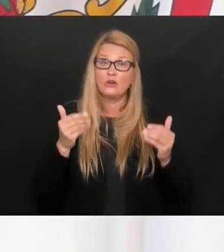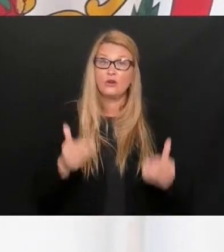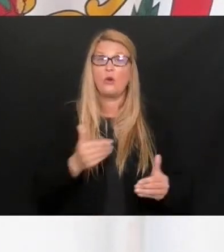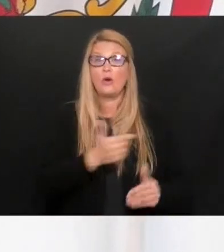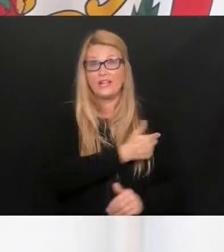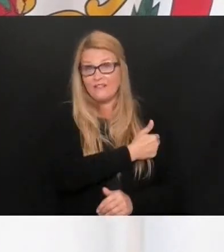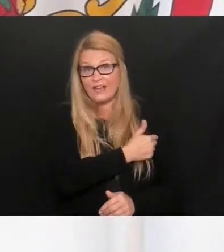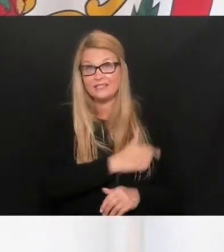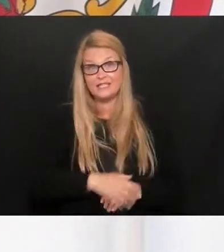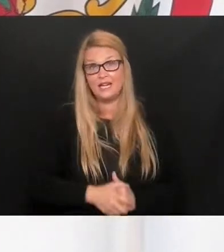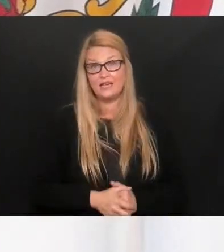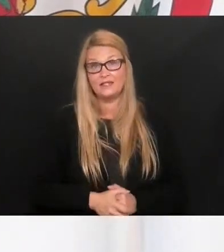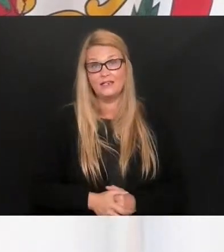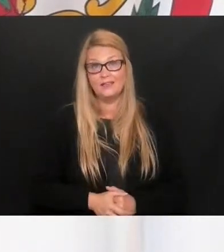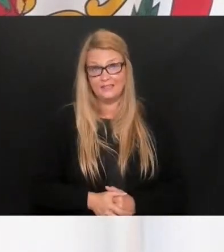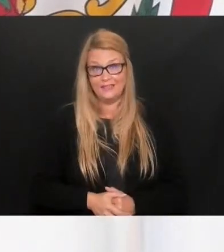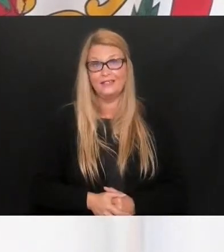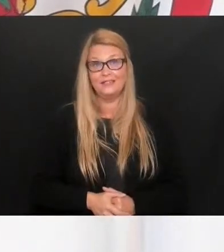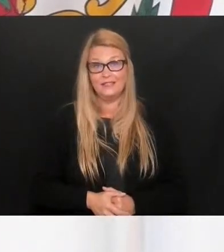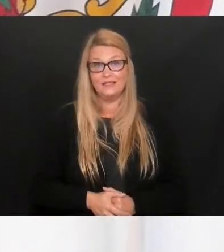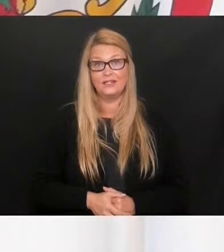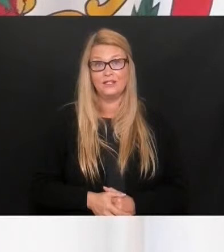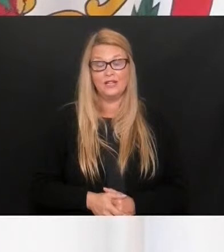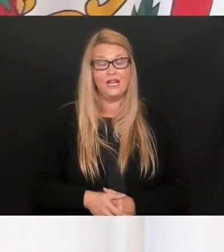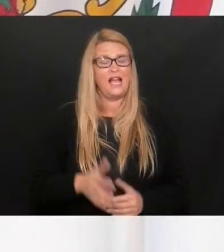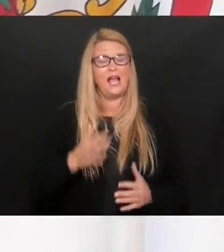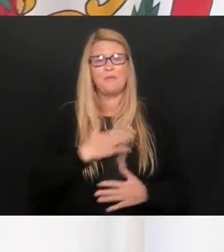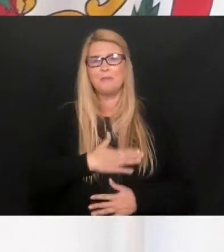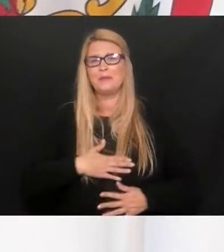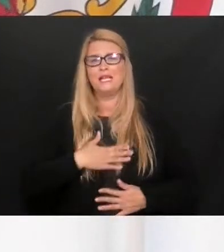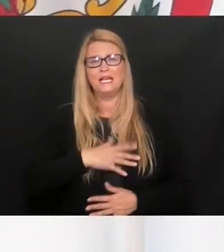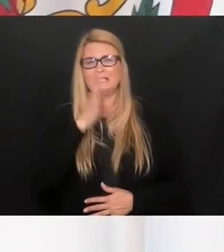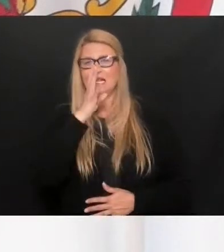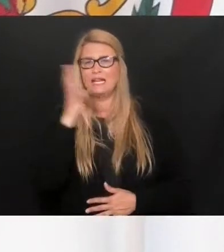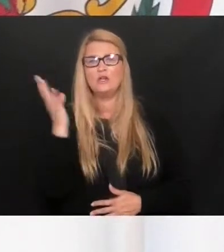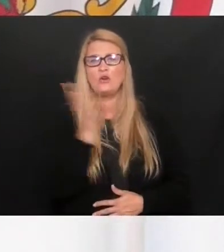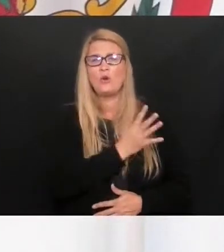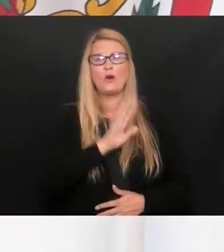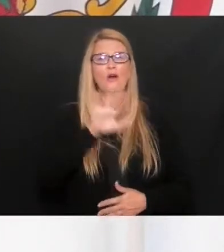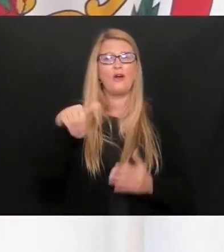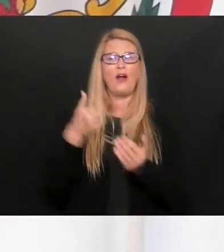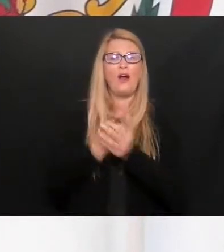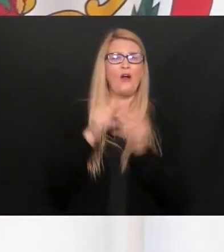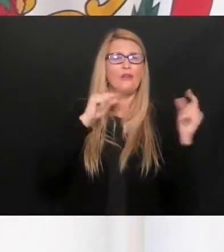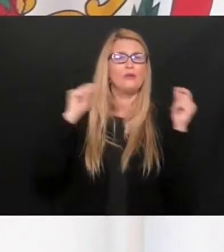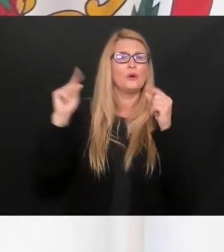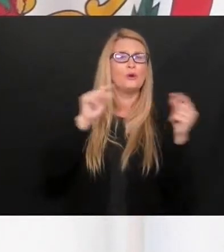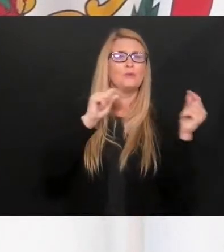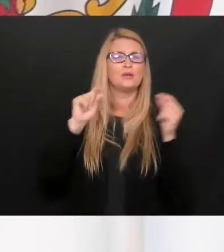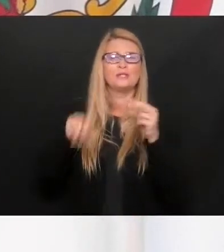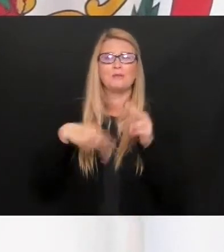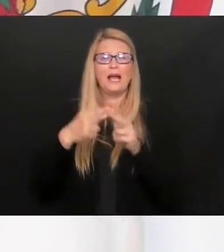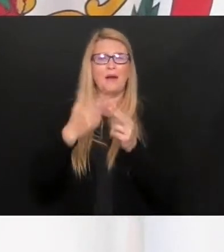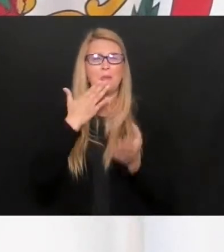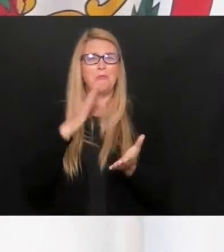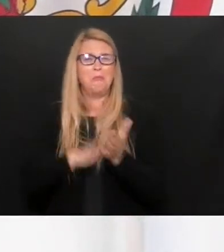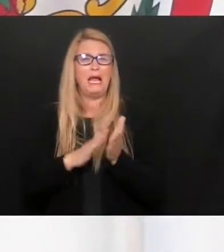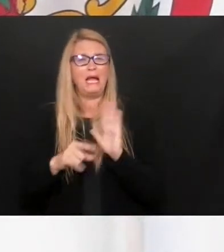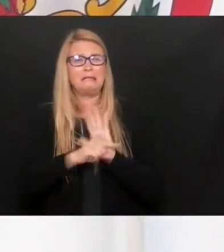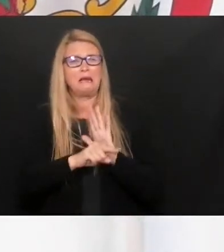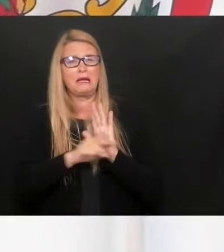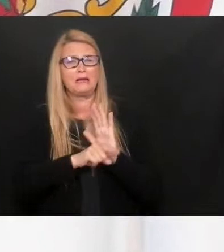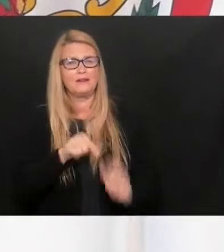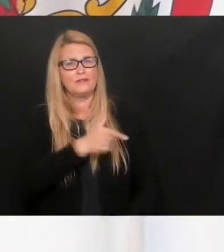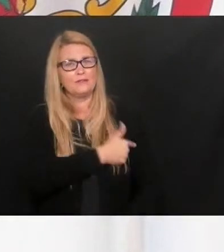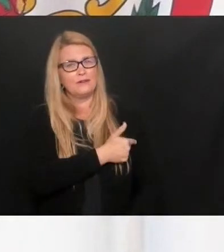and absolutely just not listen to all the rhetoric about all the bad things that could happen, how many of them have